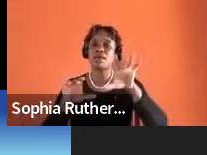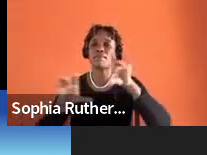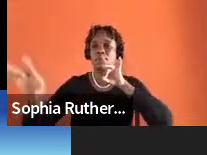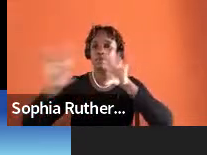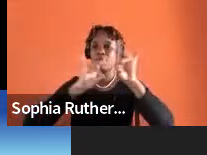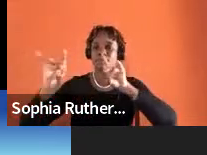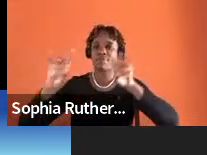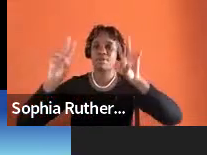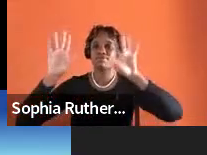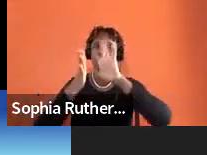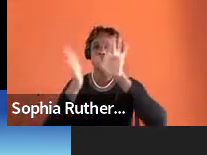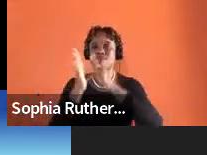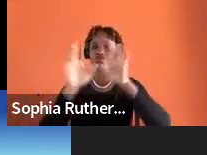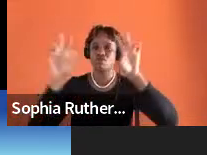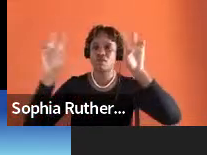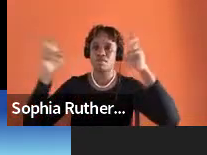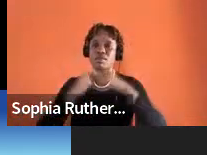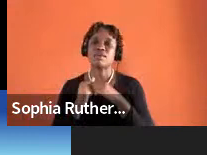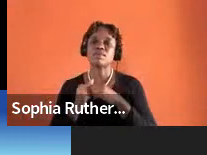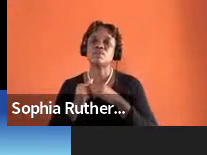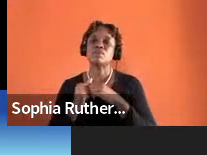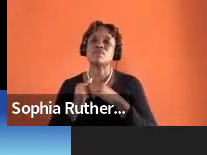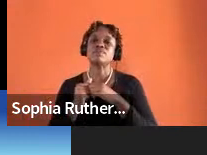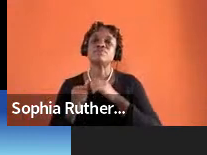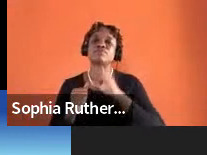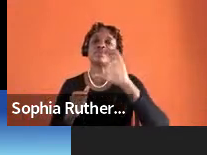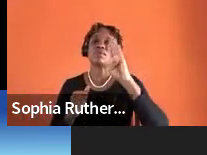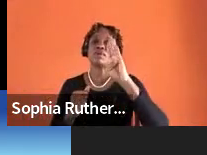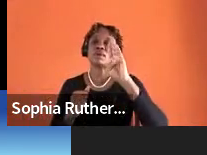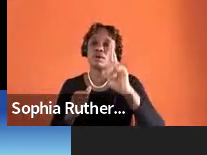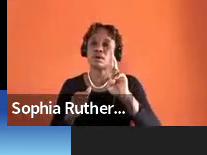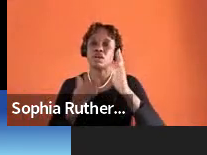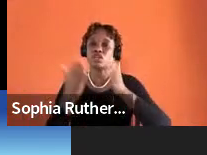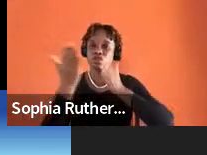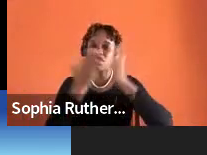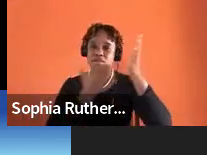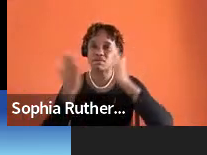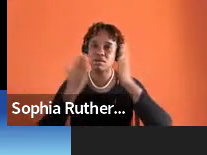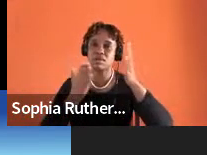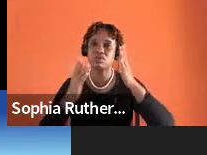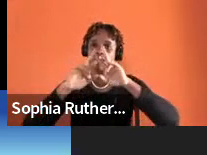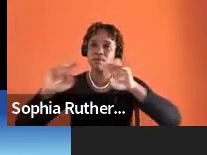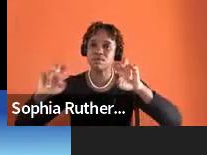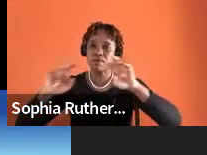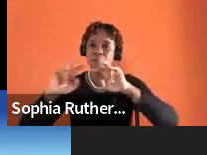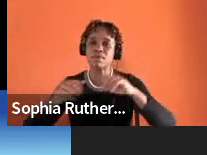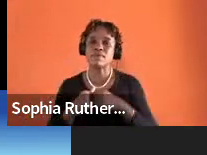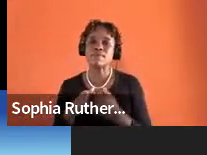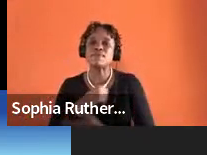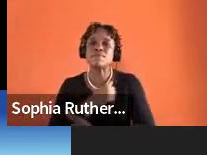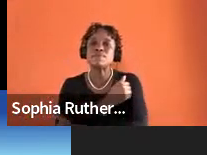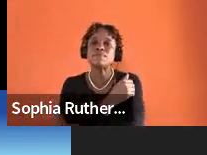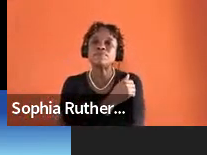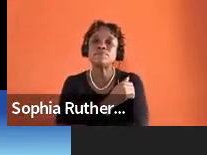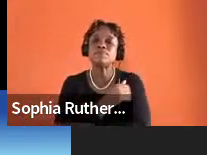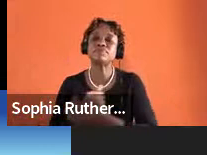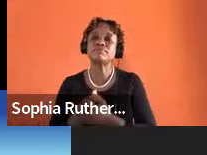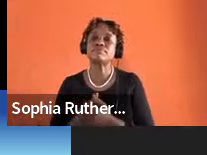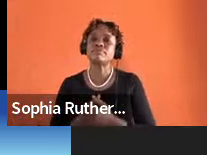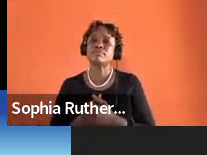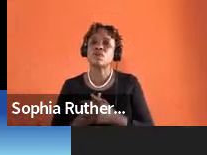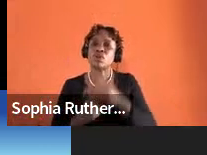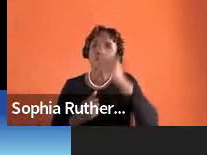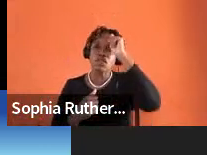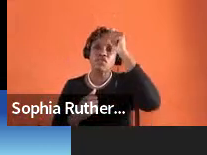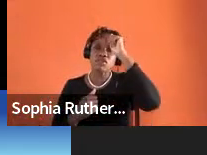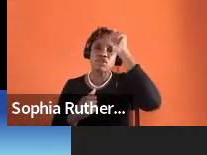Health Organization CBR matrix. In terms of the theoretical framework that